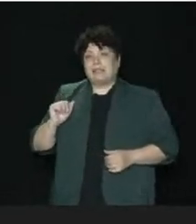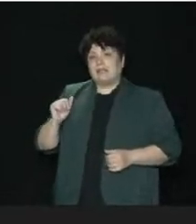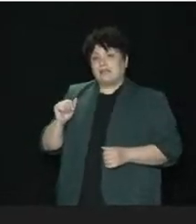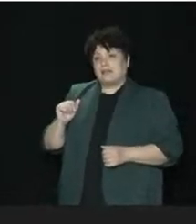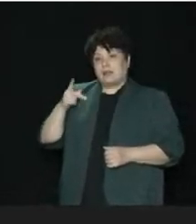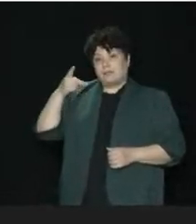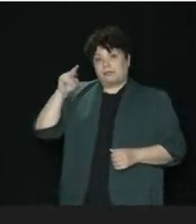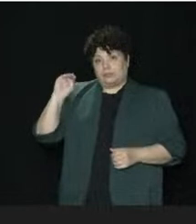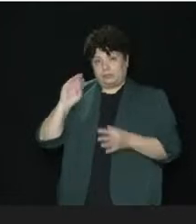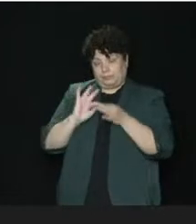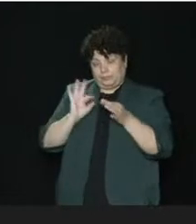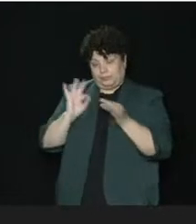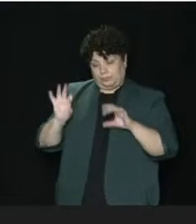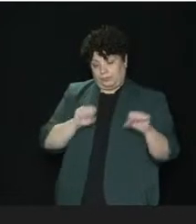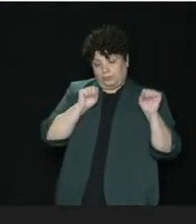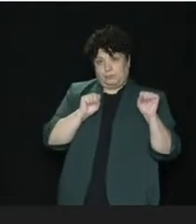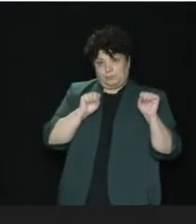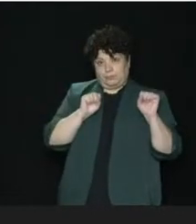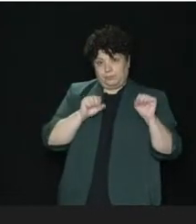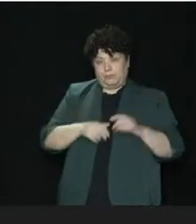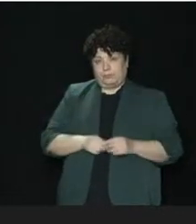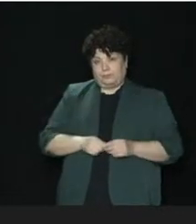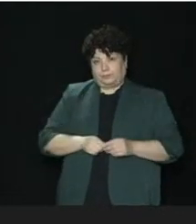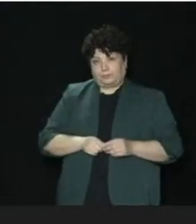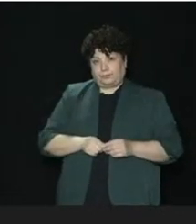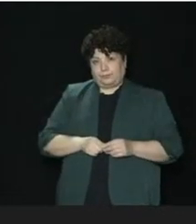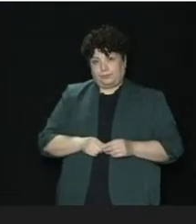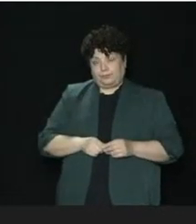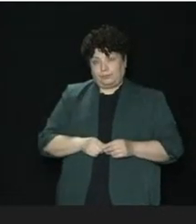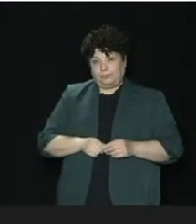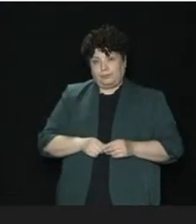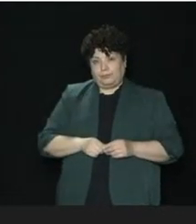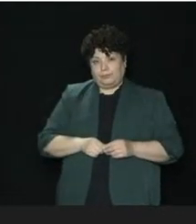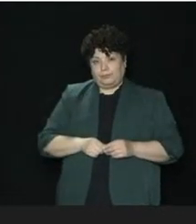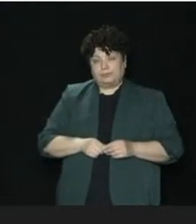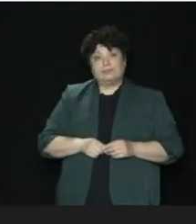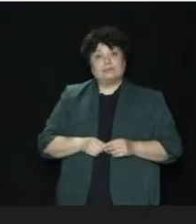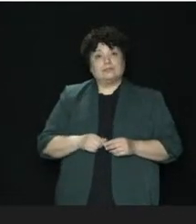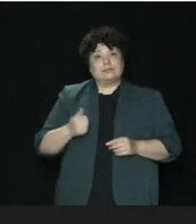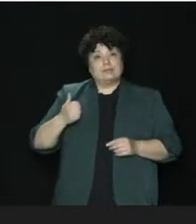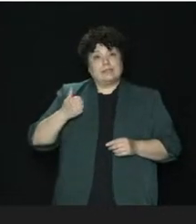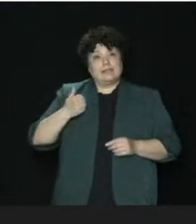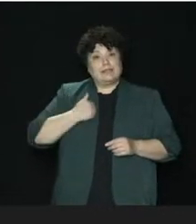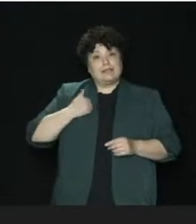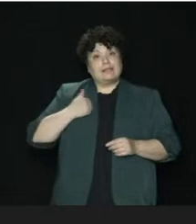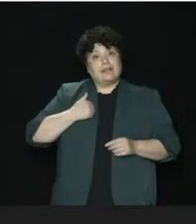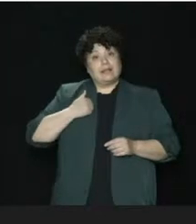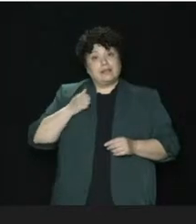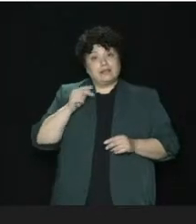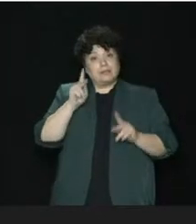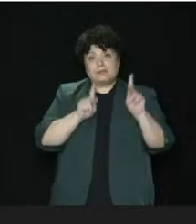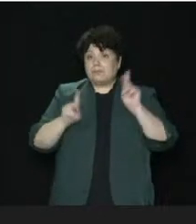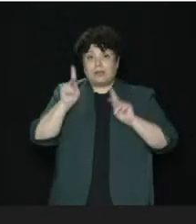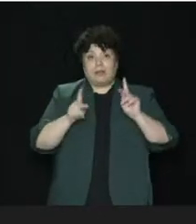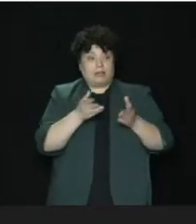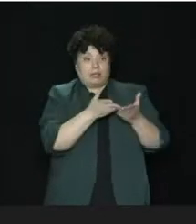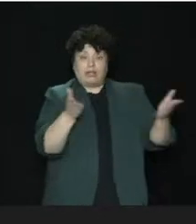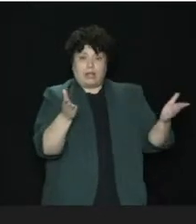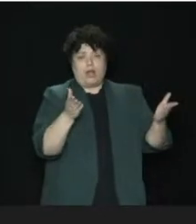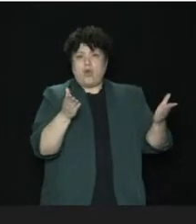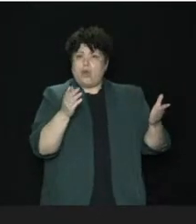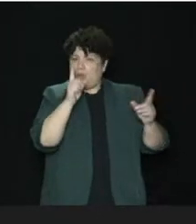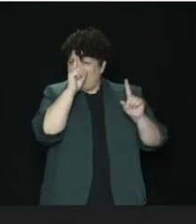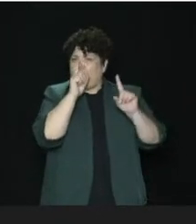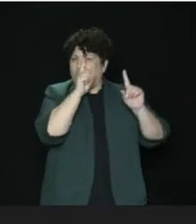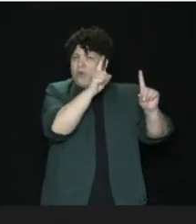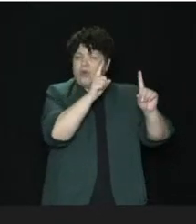Just a moment, Ryan, I'm going to answer in English. I think all Canadians are anxious to be done with this pandemic.